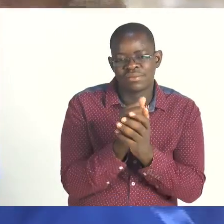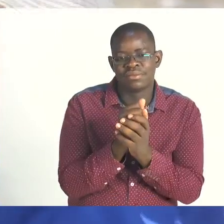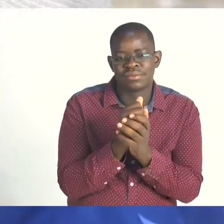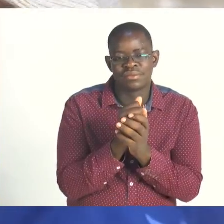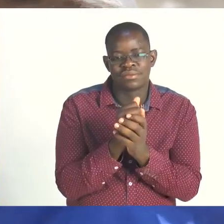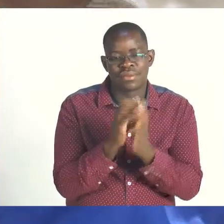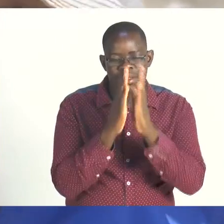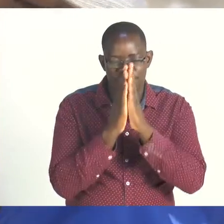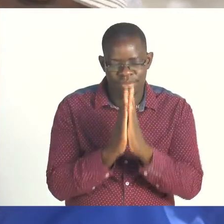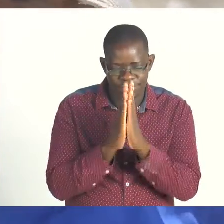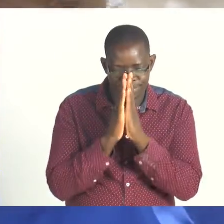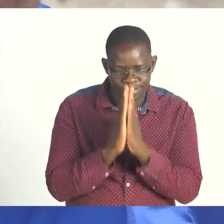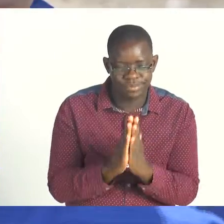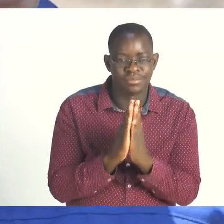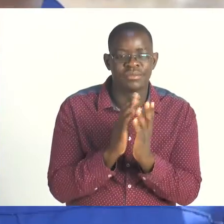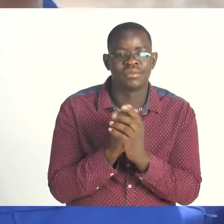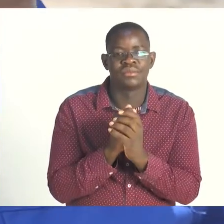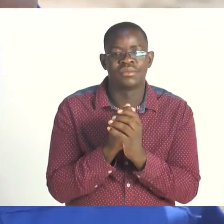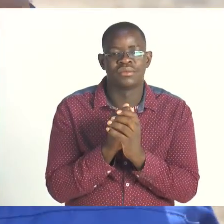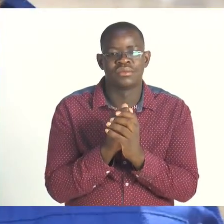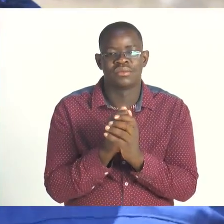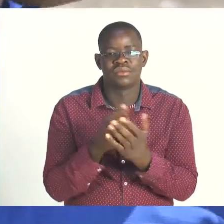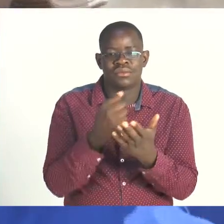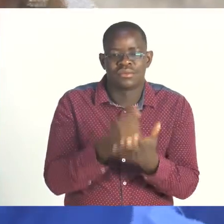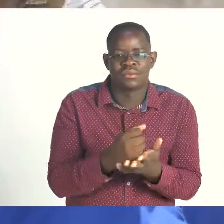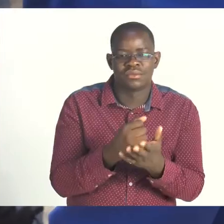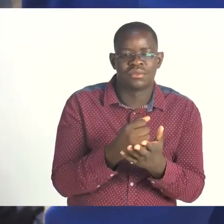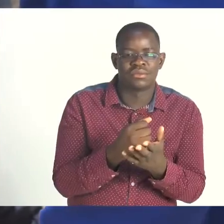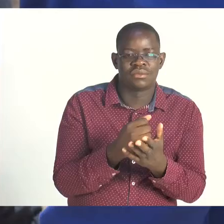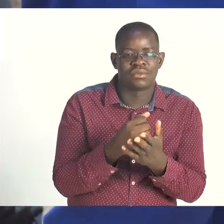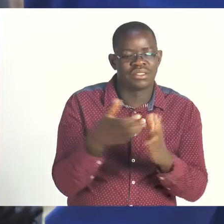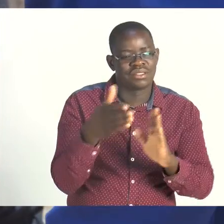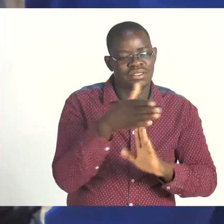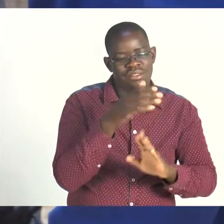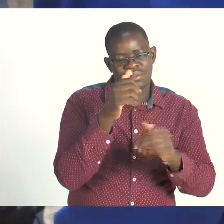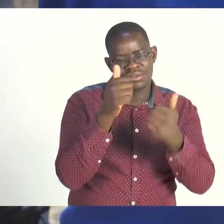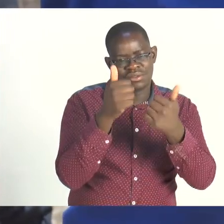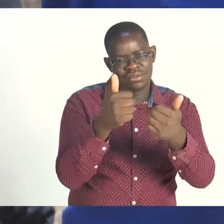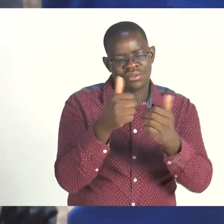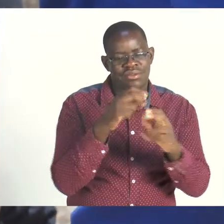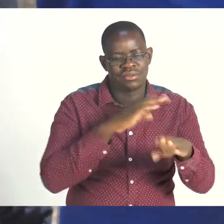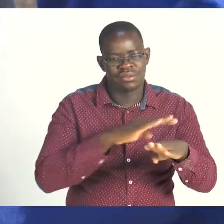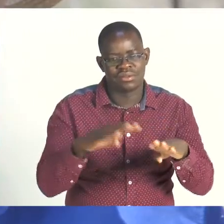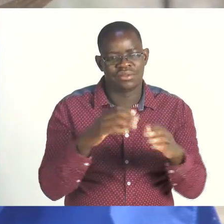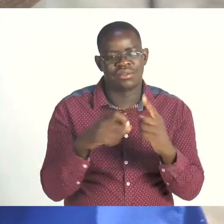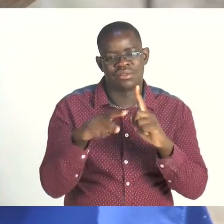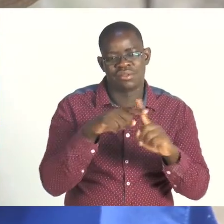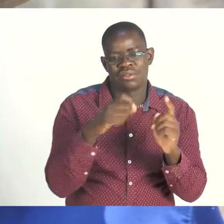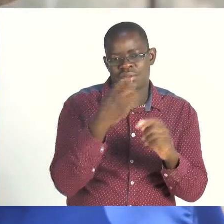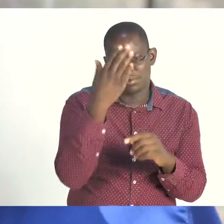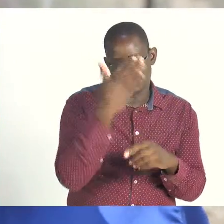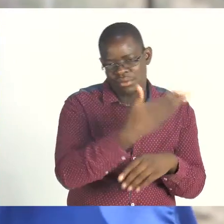And please, let's all just try and remain a bit positive, huh?